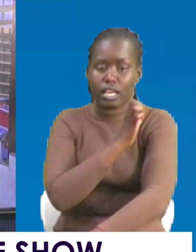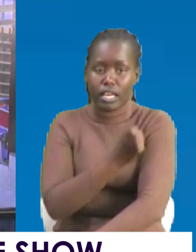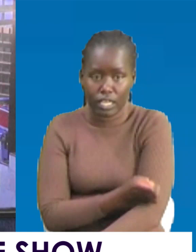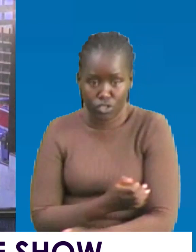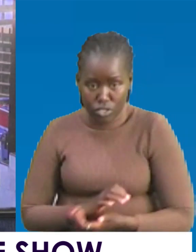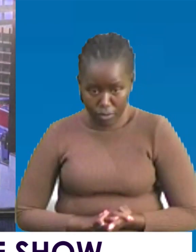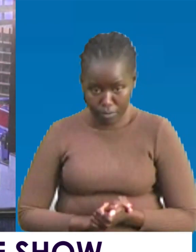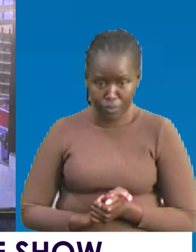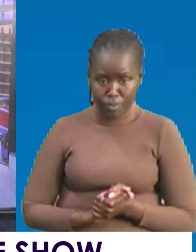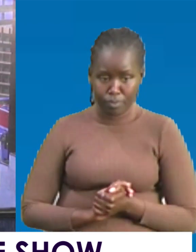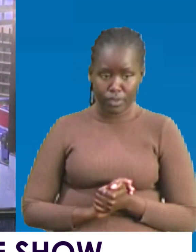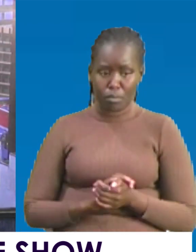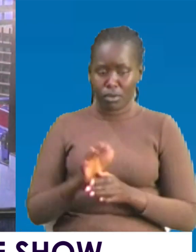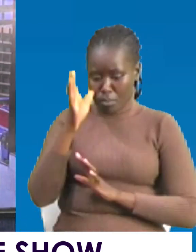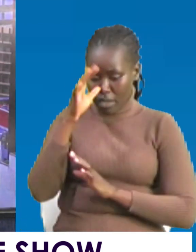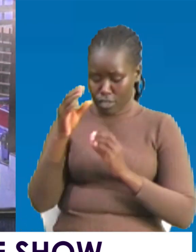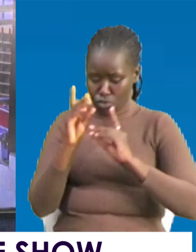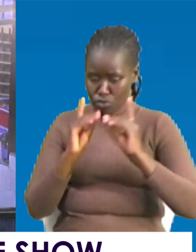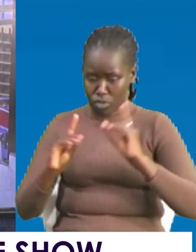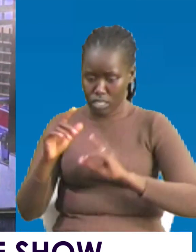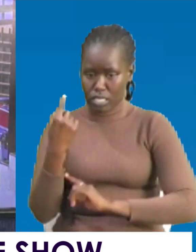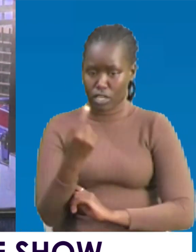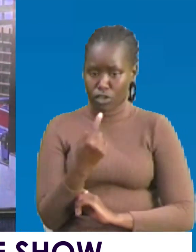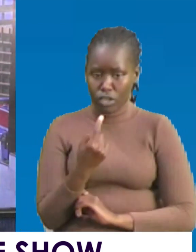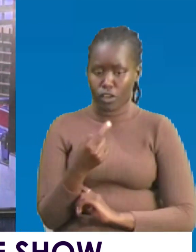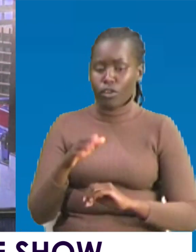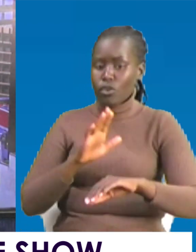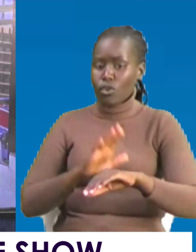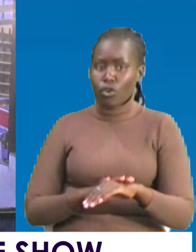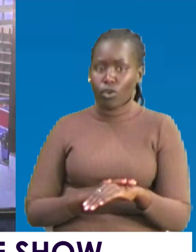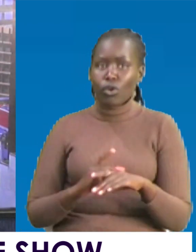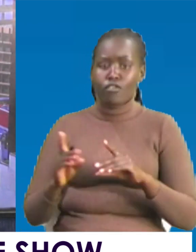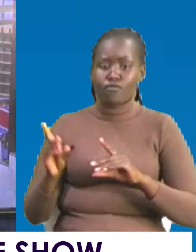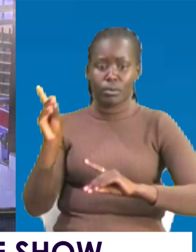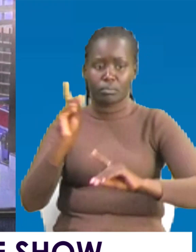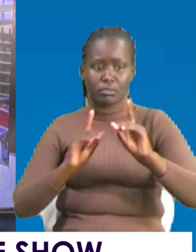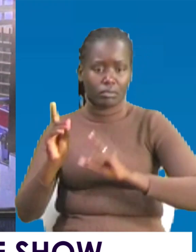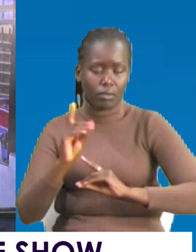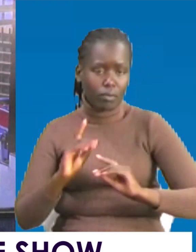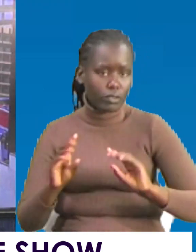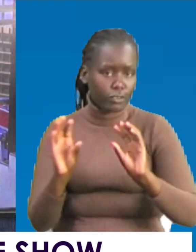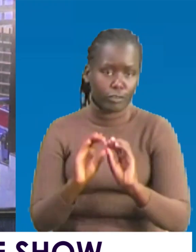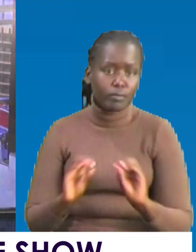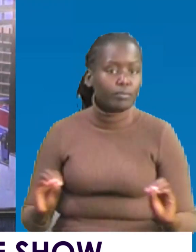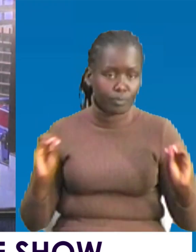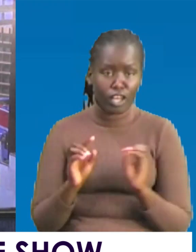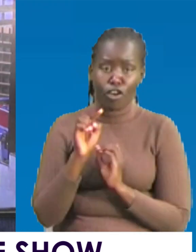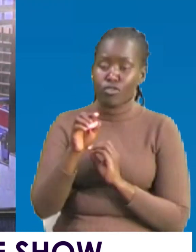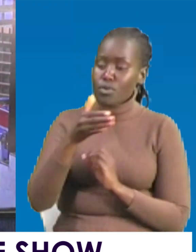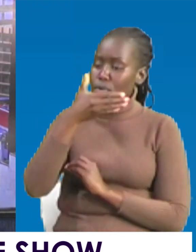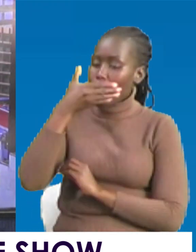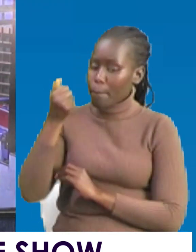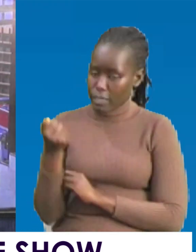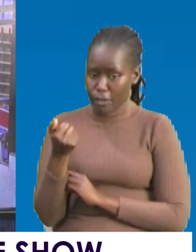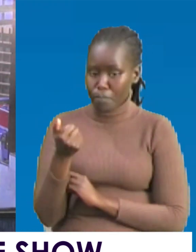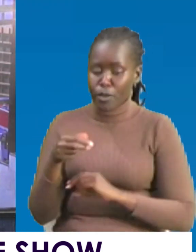just into dancing alone, that you are only good for shaking your behinds. No, you are better than that.